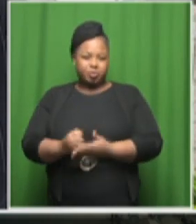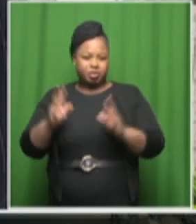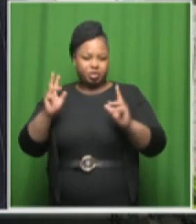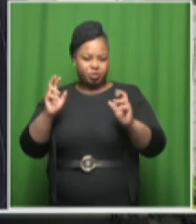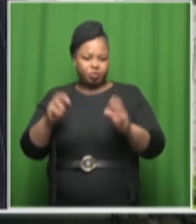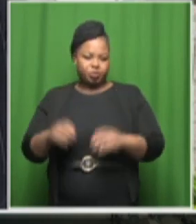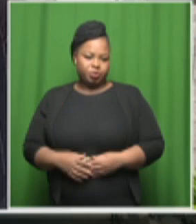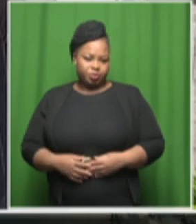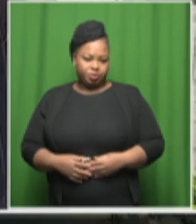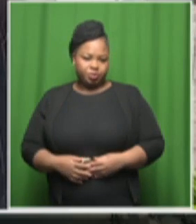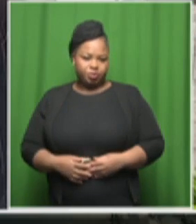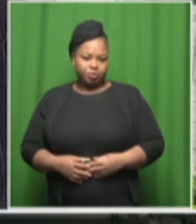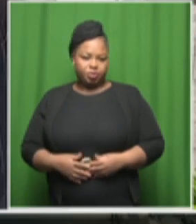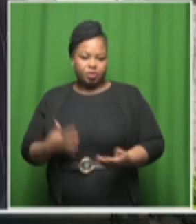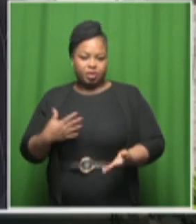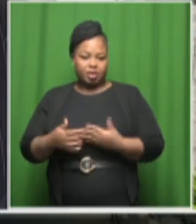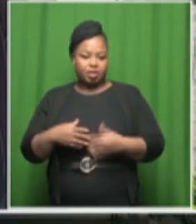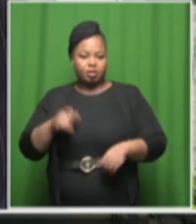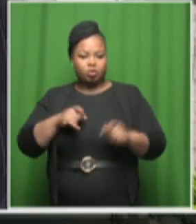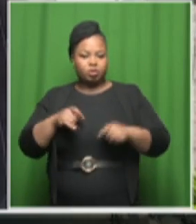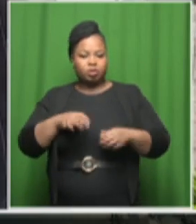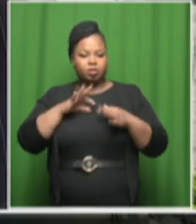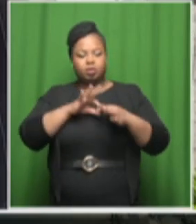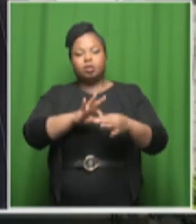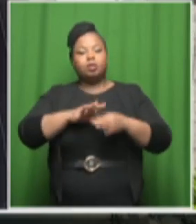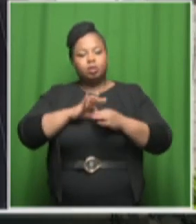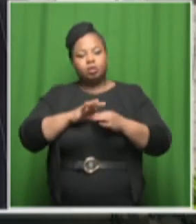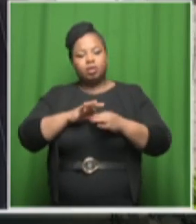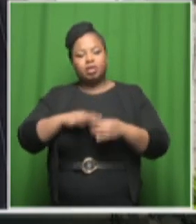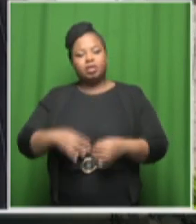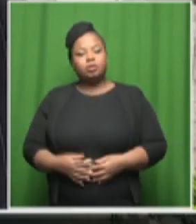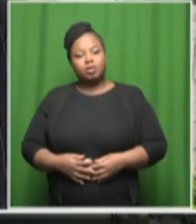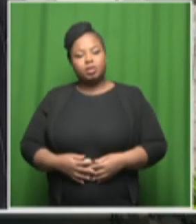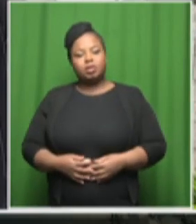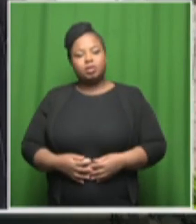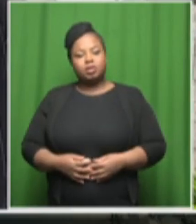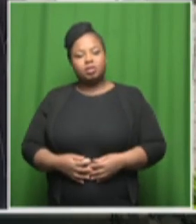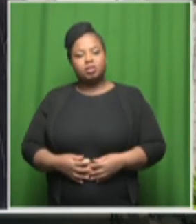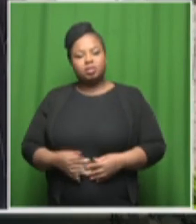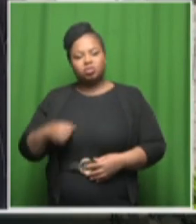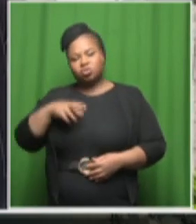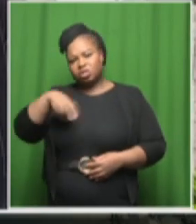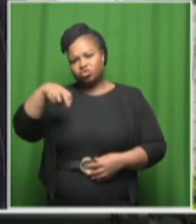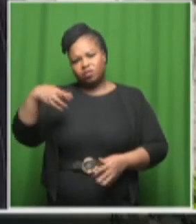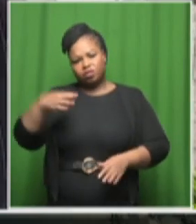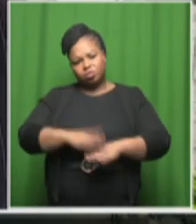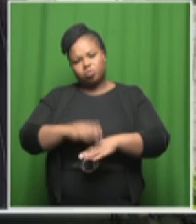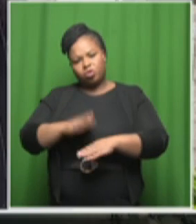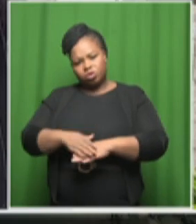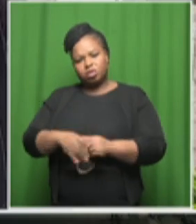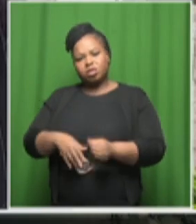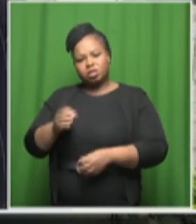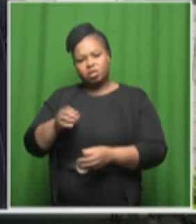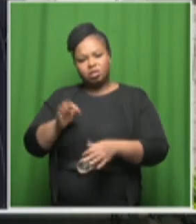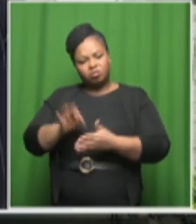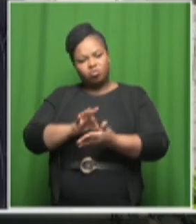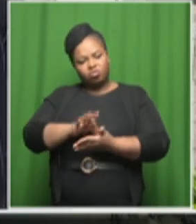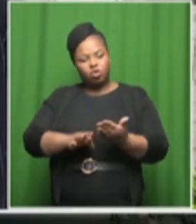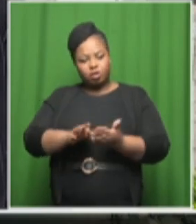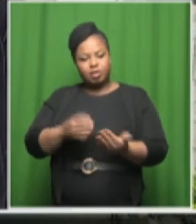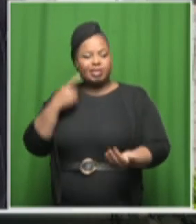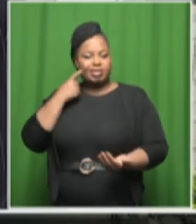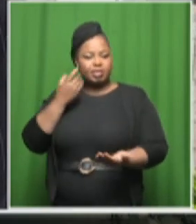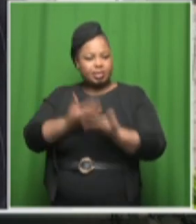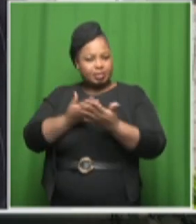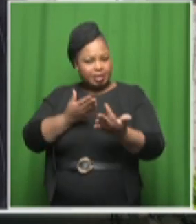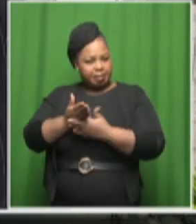and whichever party speaks to their feeling in terms of, okay, I can travel more, let's vote for the party that looks after my passport